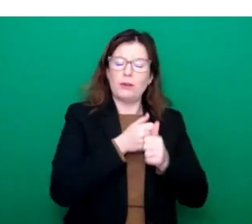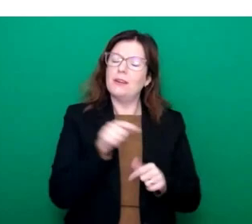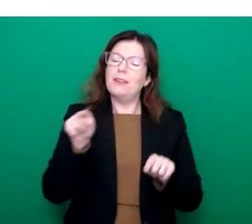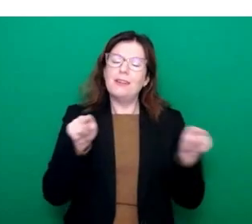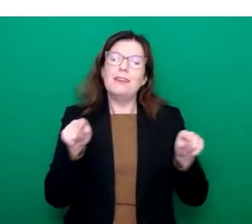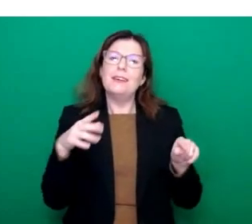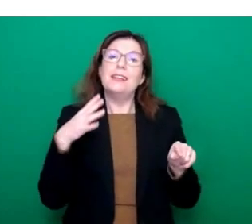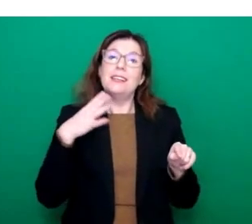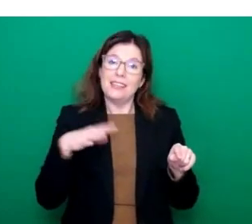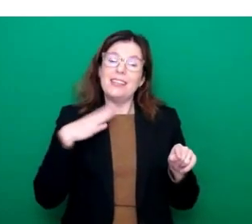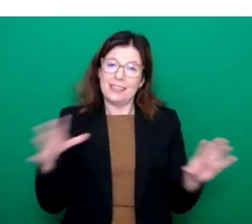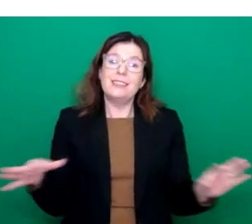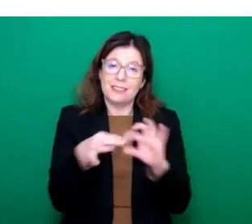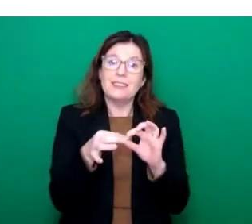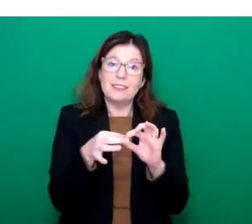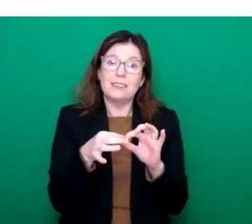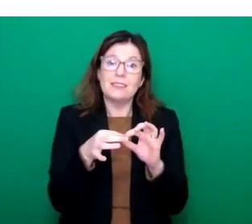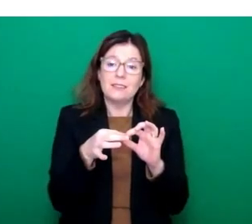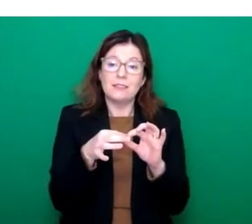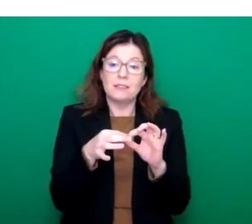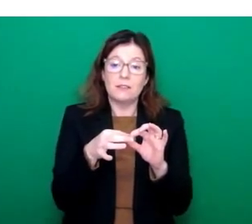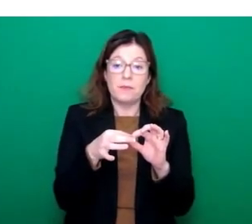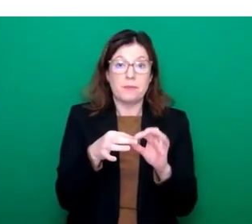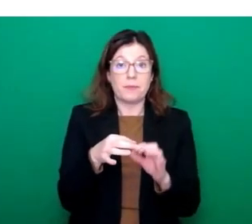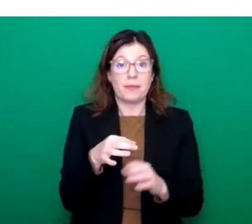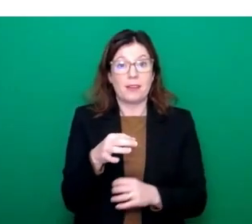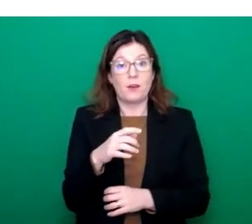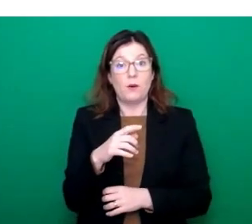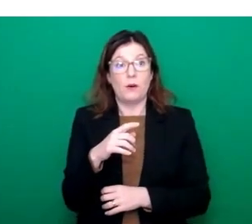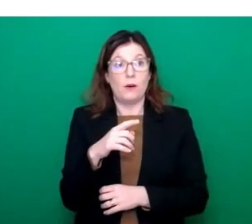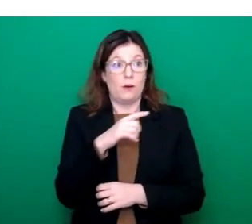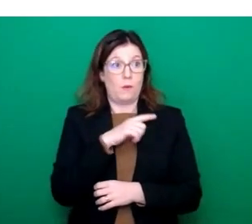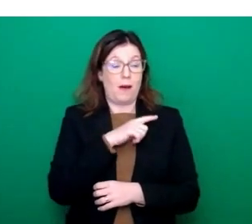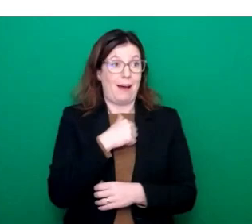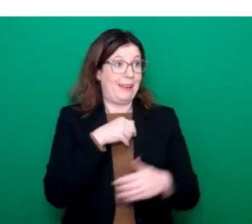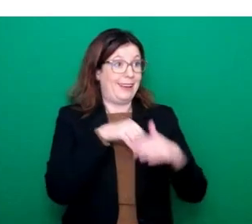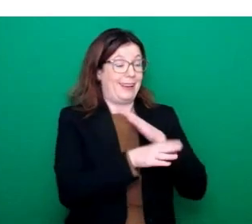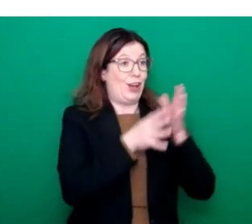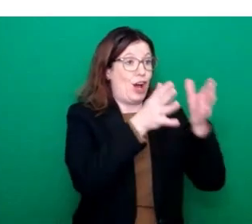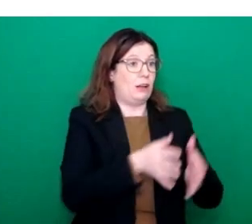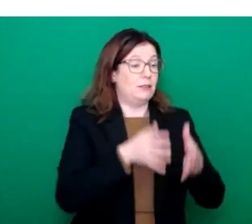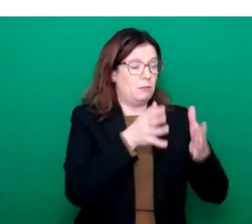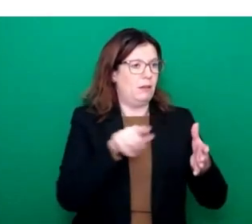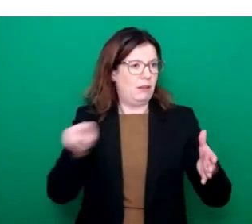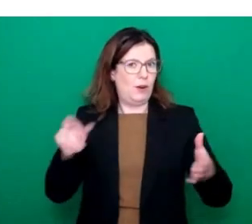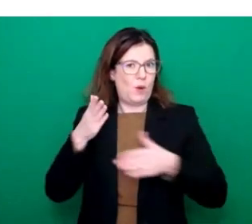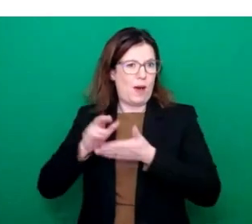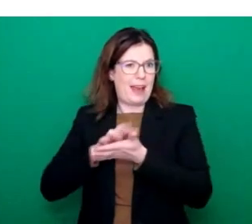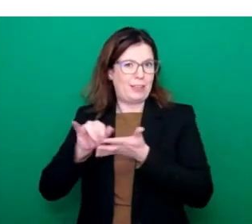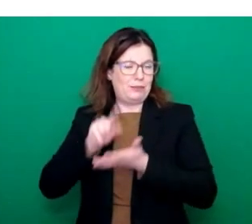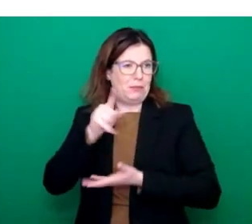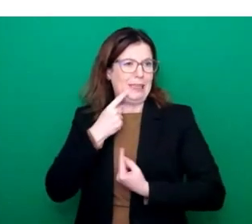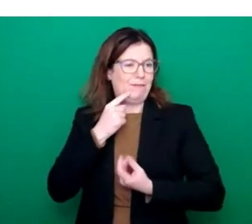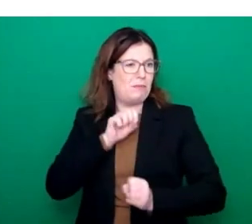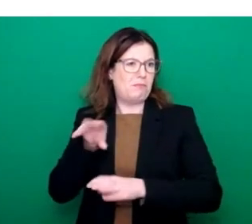is outside of the loop because they're not actually within the hospital, but they are working for the NHS. So it's actually making